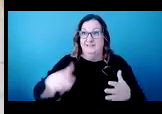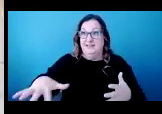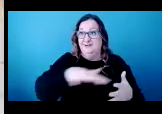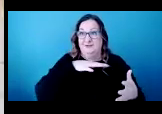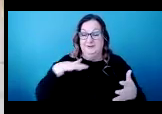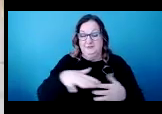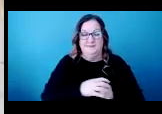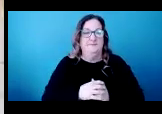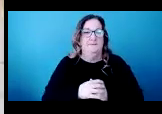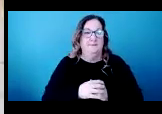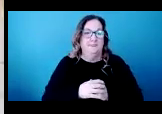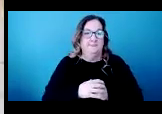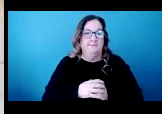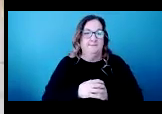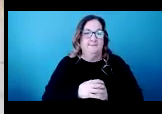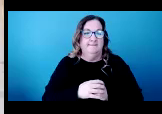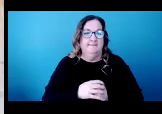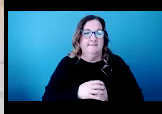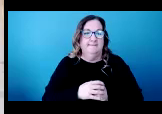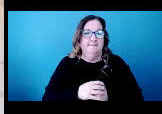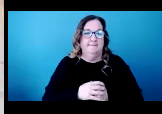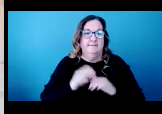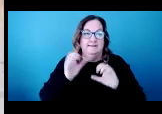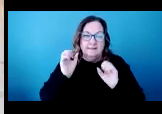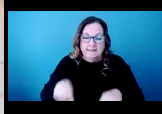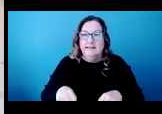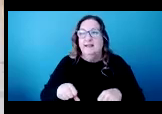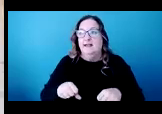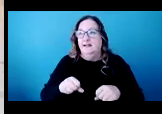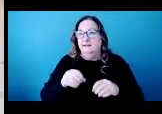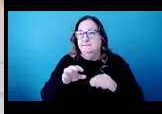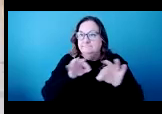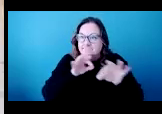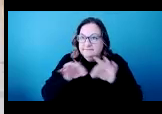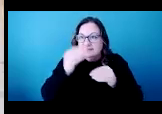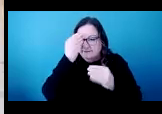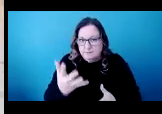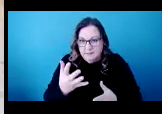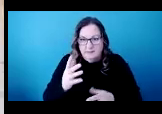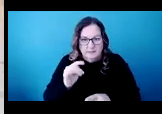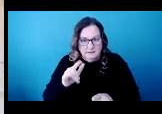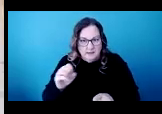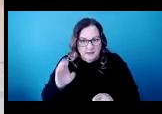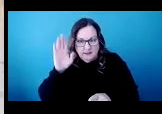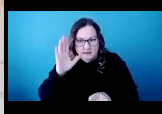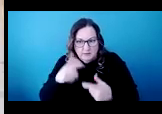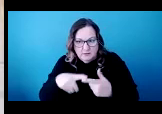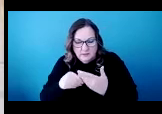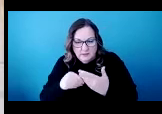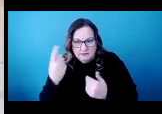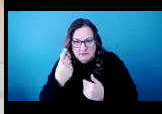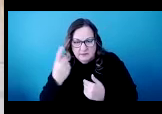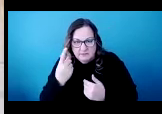You'll be able to kind of give them some information. Tylee, did you want to say anything more about